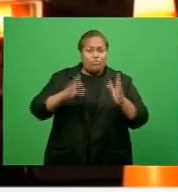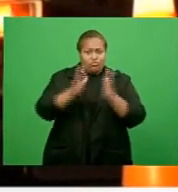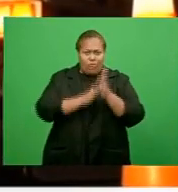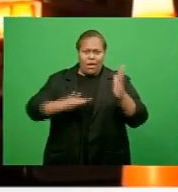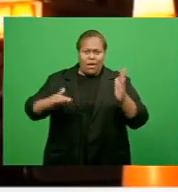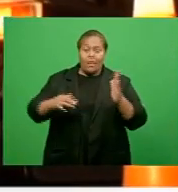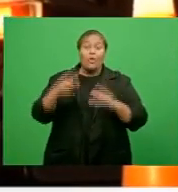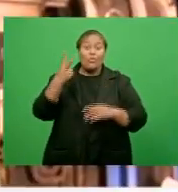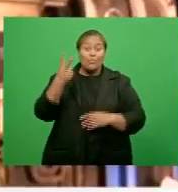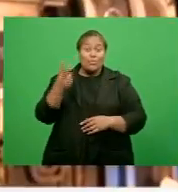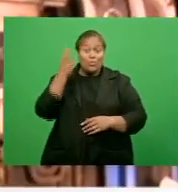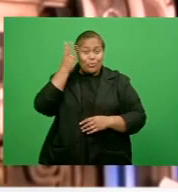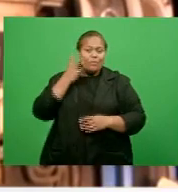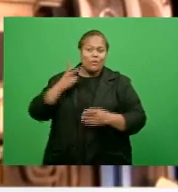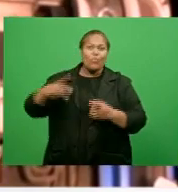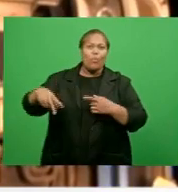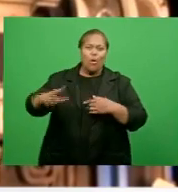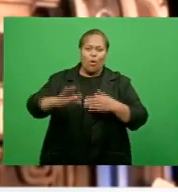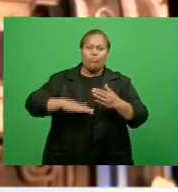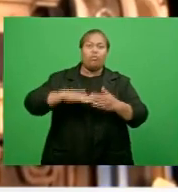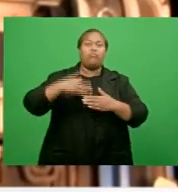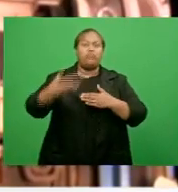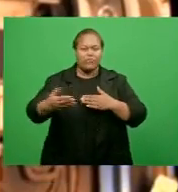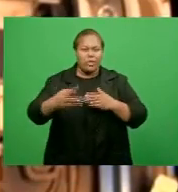fell off the back.